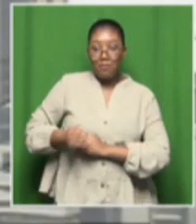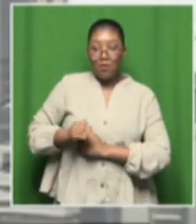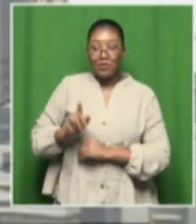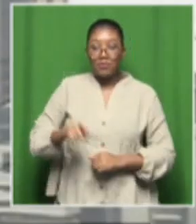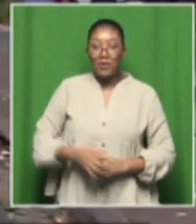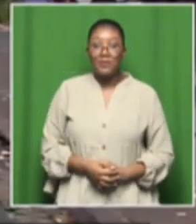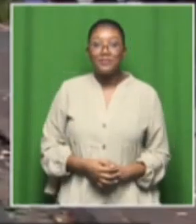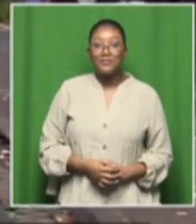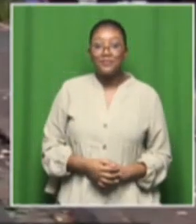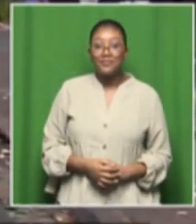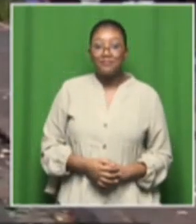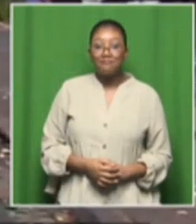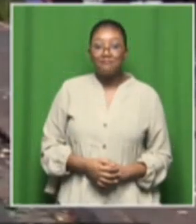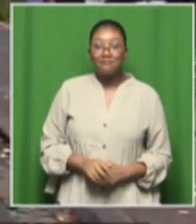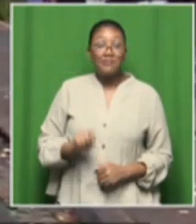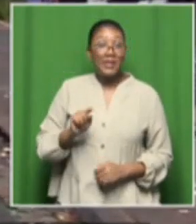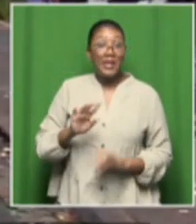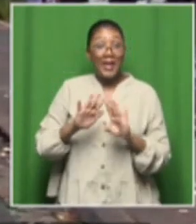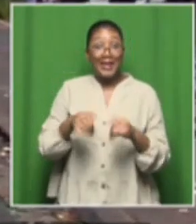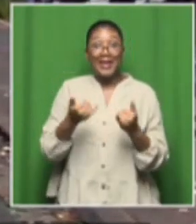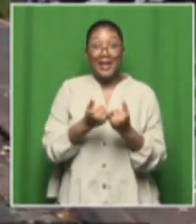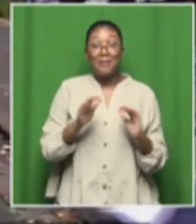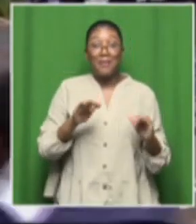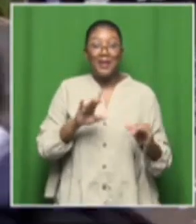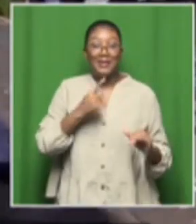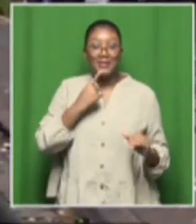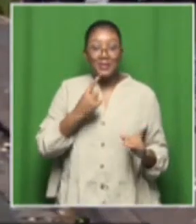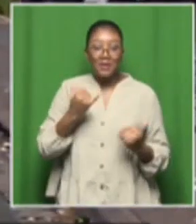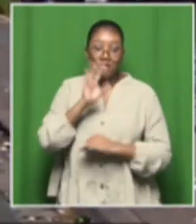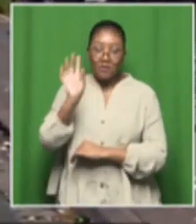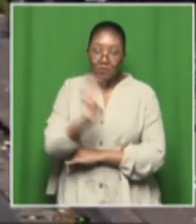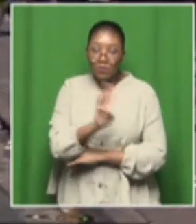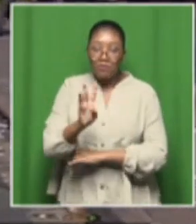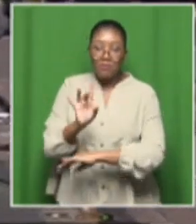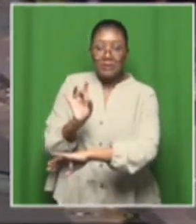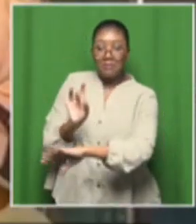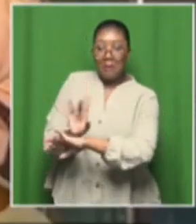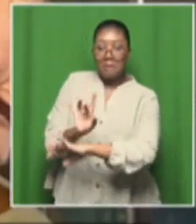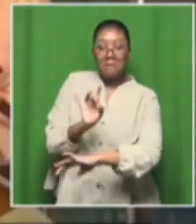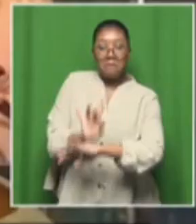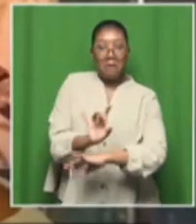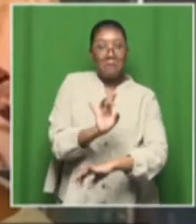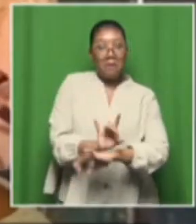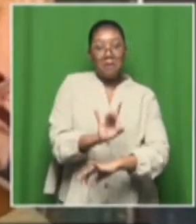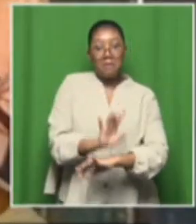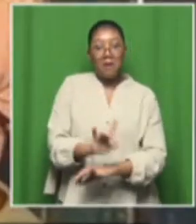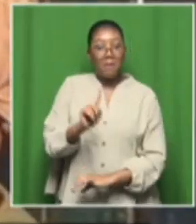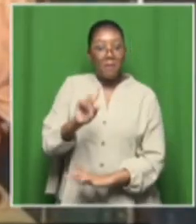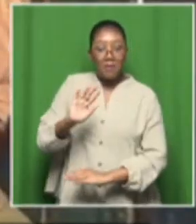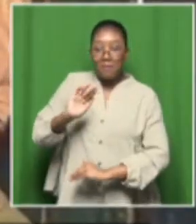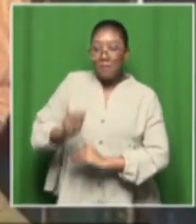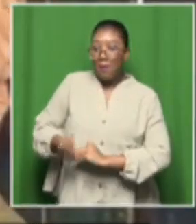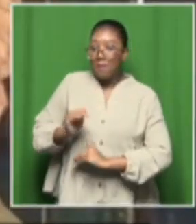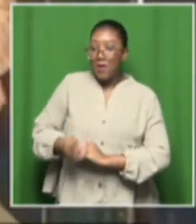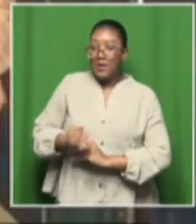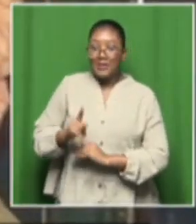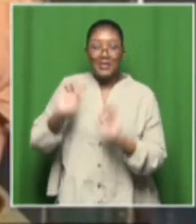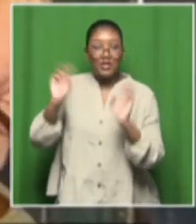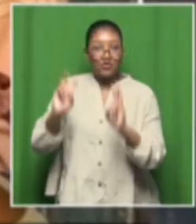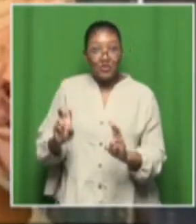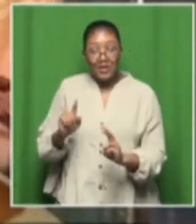Electric Low Voltage says it's encouraging that insurers are starting to mandate surge protection devices for